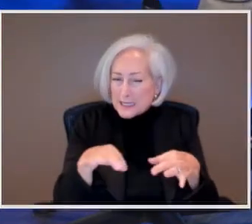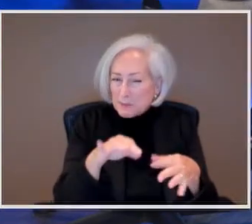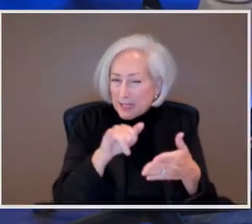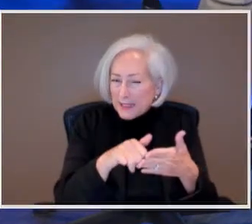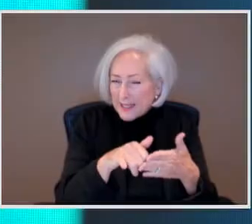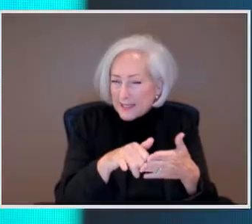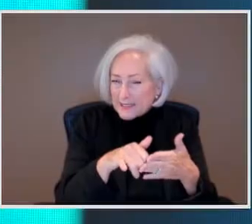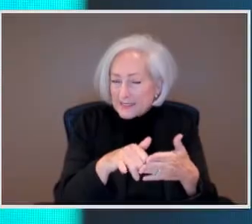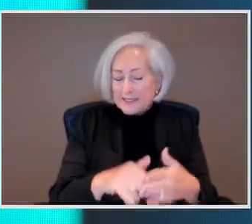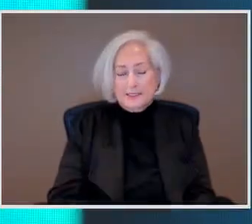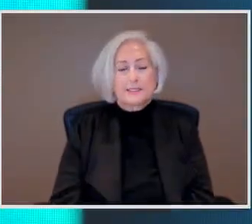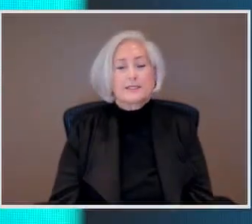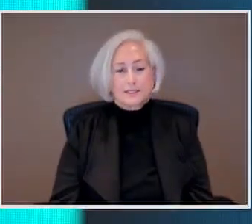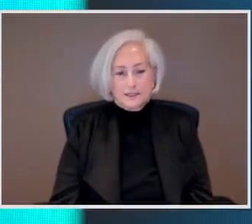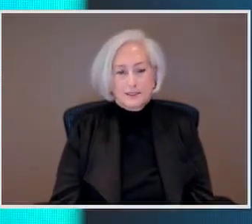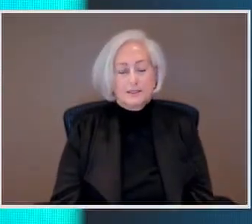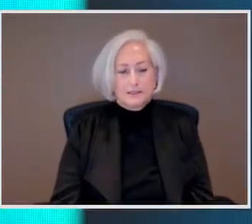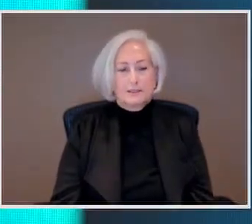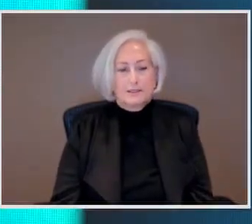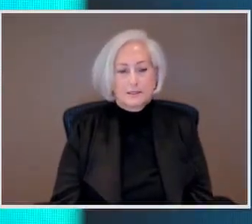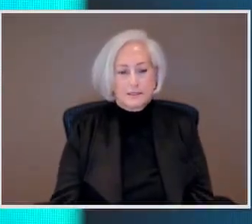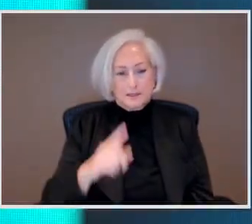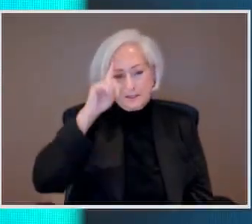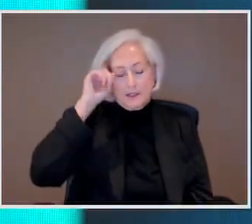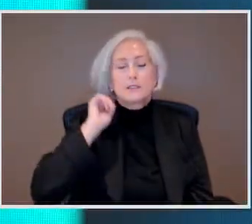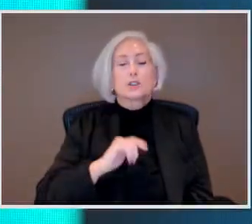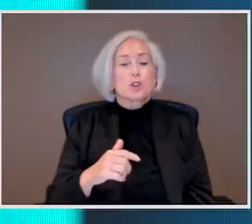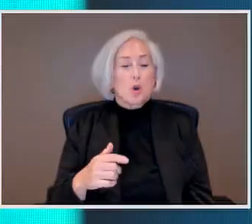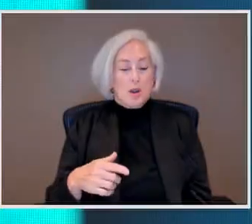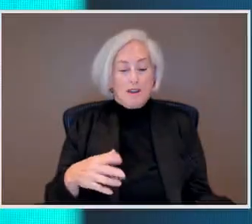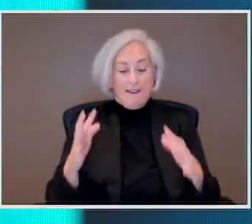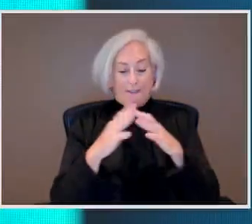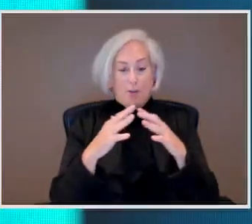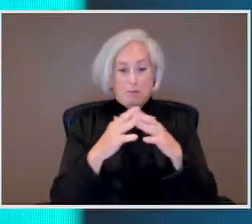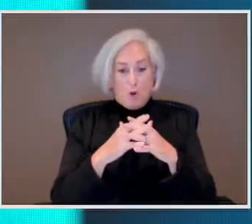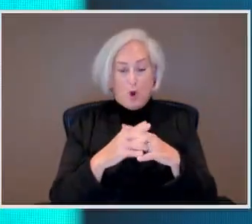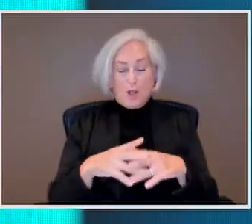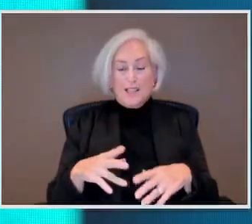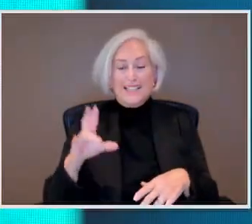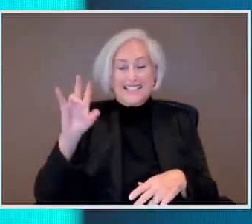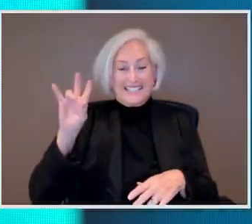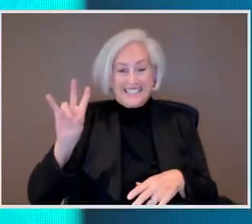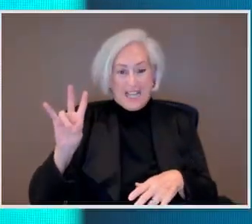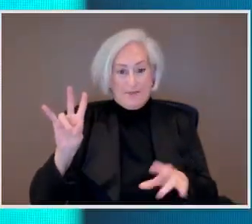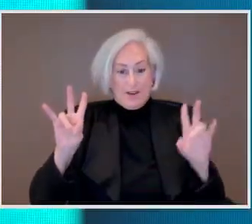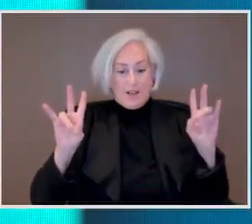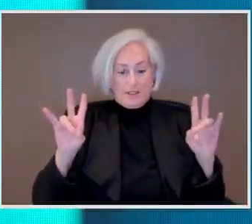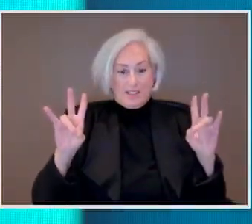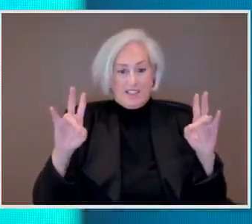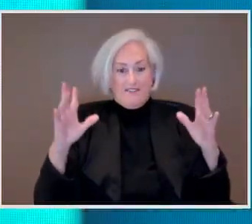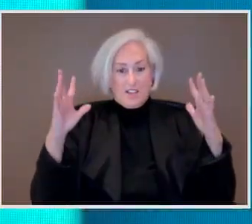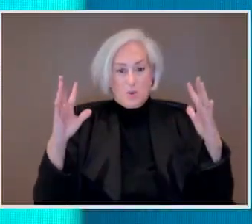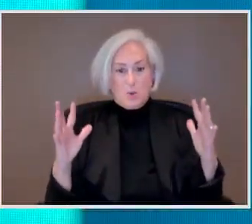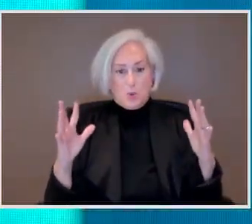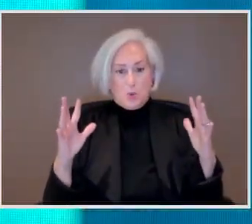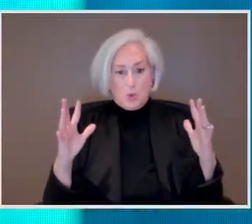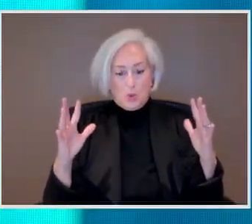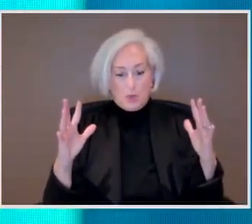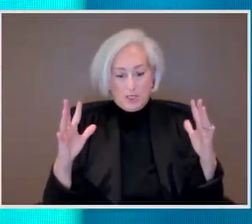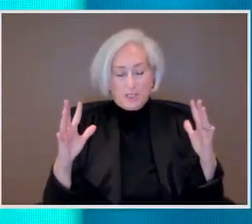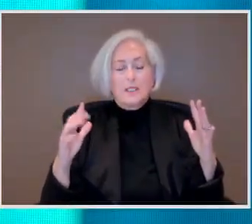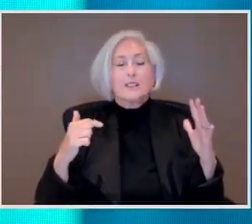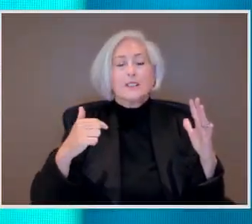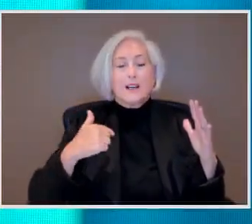practice? So we were playing 7-on-7 football, and I'm going up to intercept this pass, and my teammate, he's the other